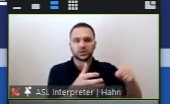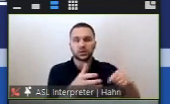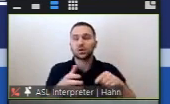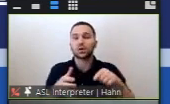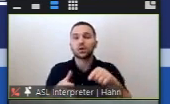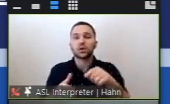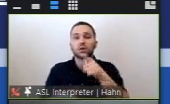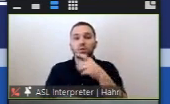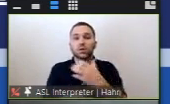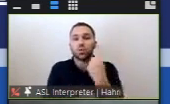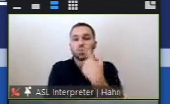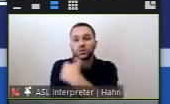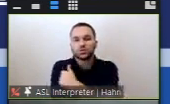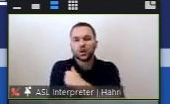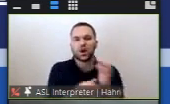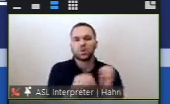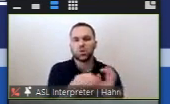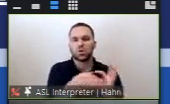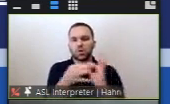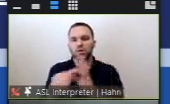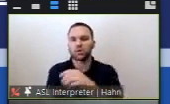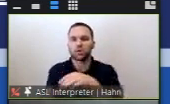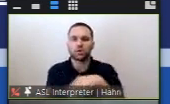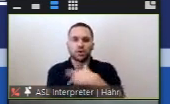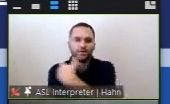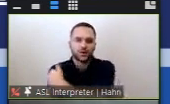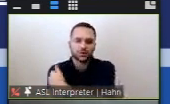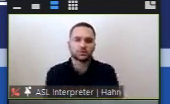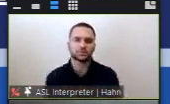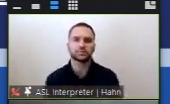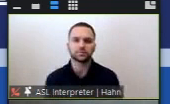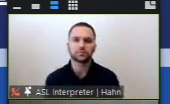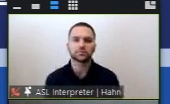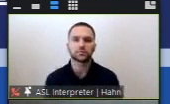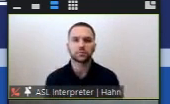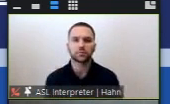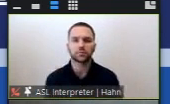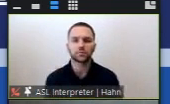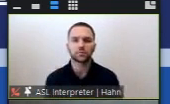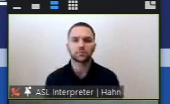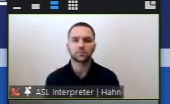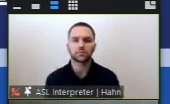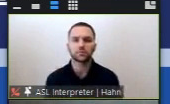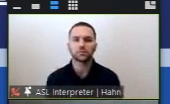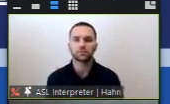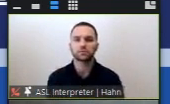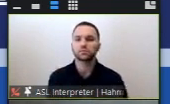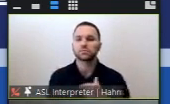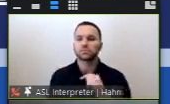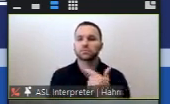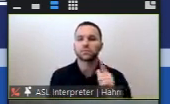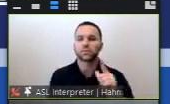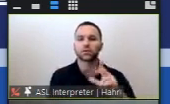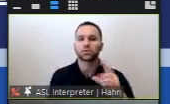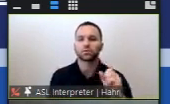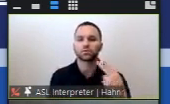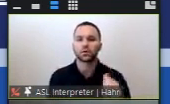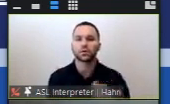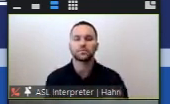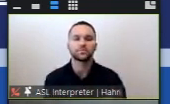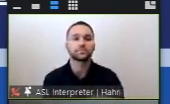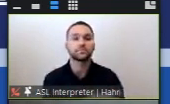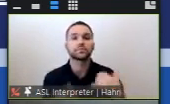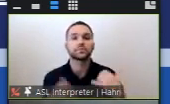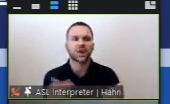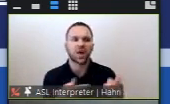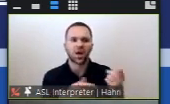or Johnson & Johnson vaccine. Thank you. Nusha. Now that the dashboard is available